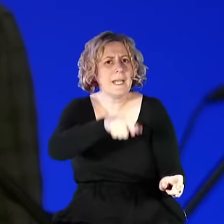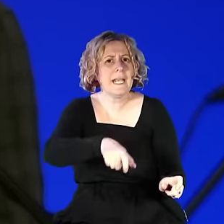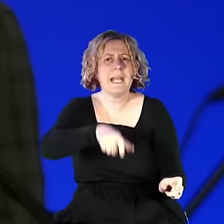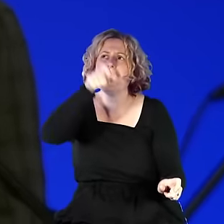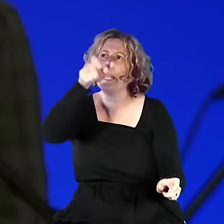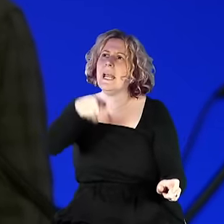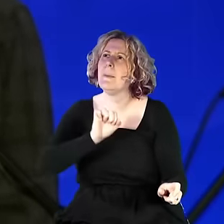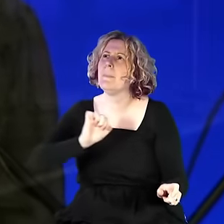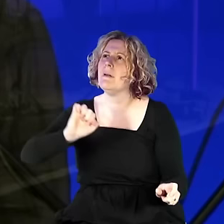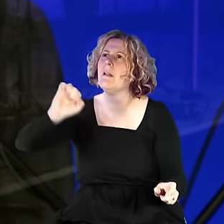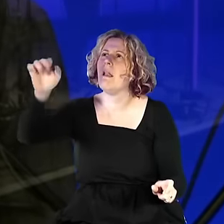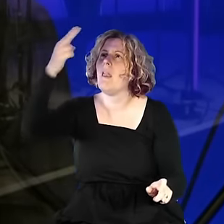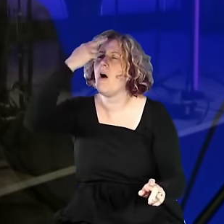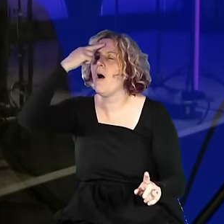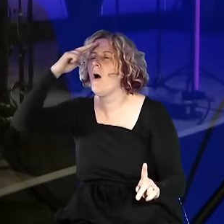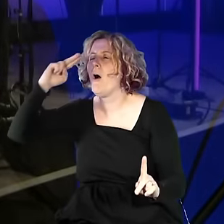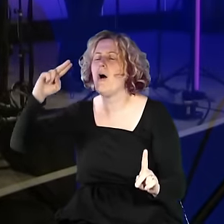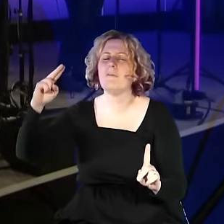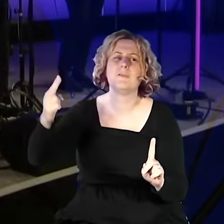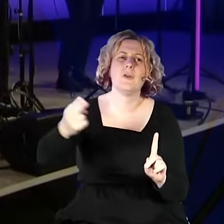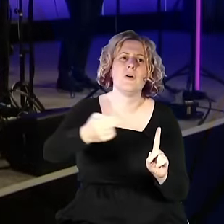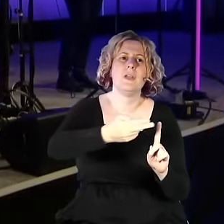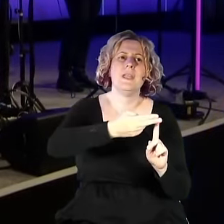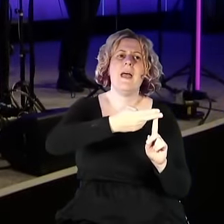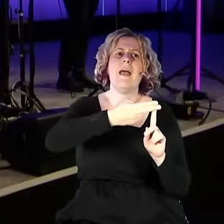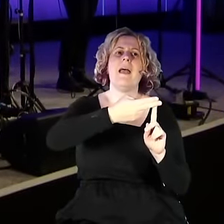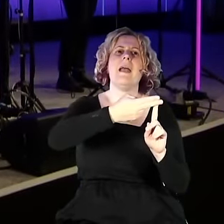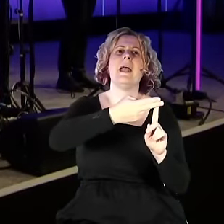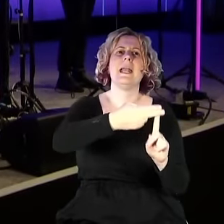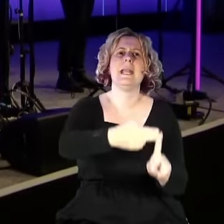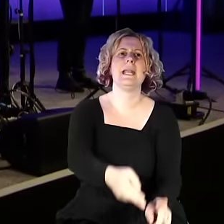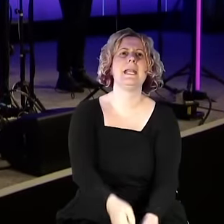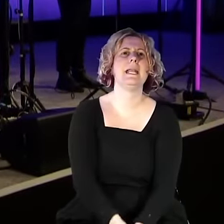a people of your